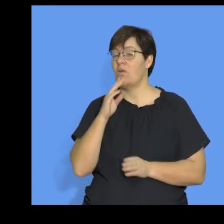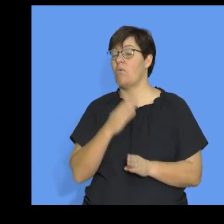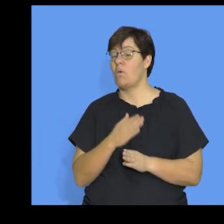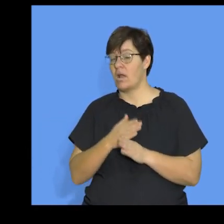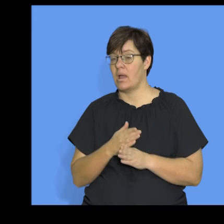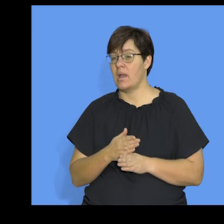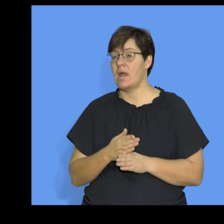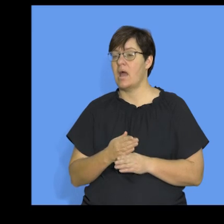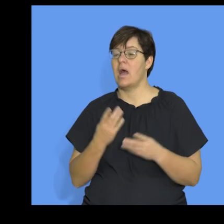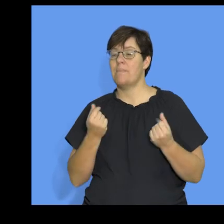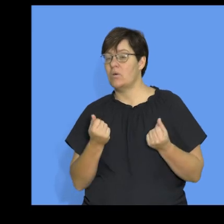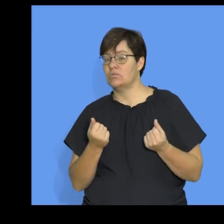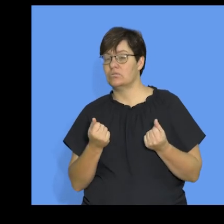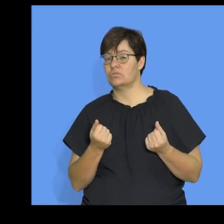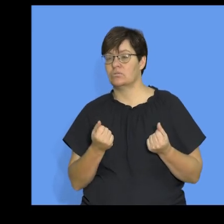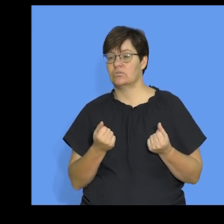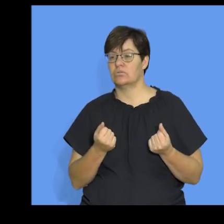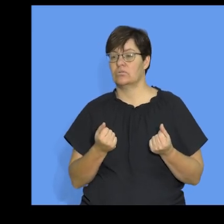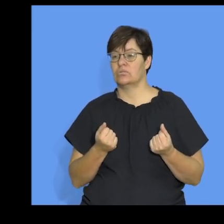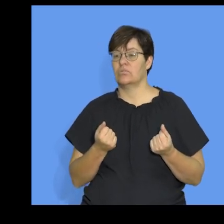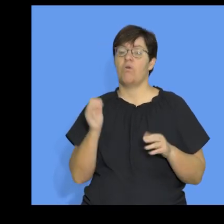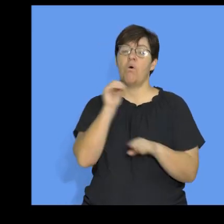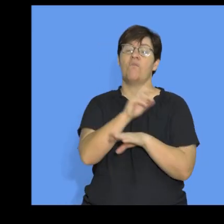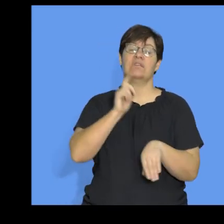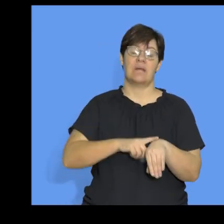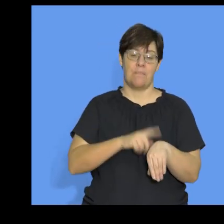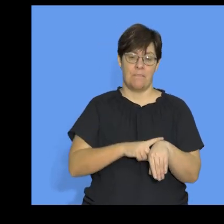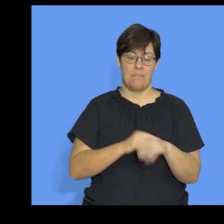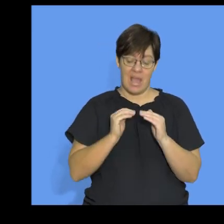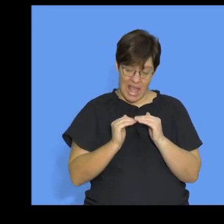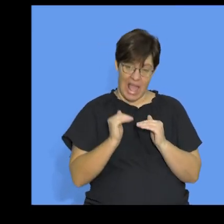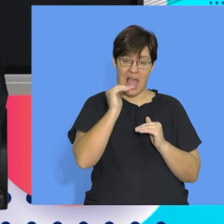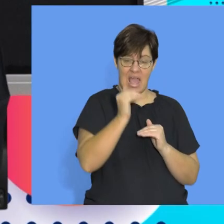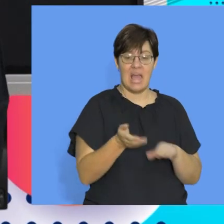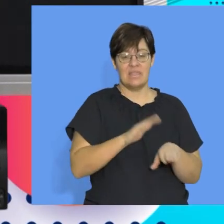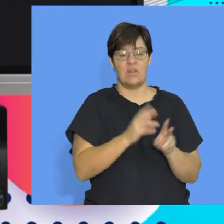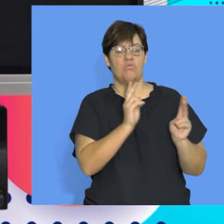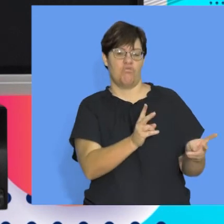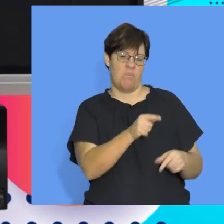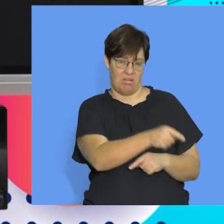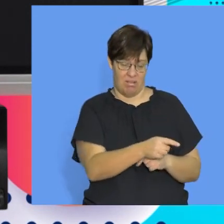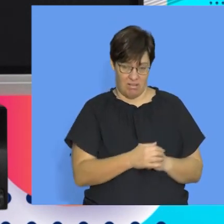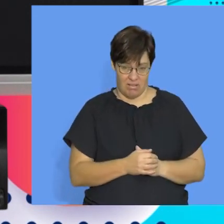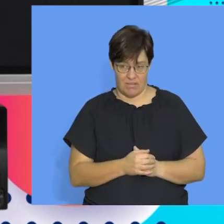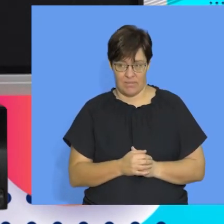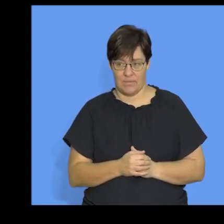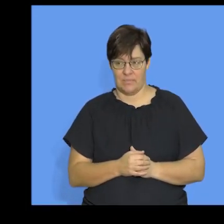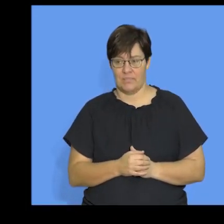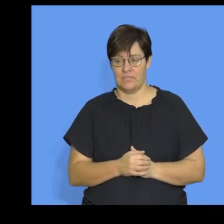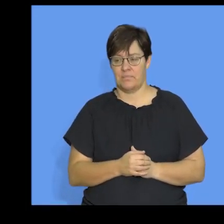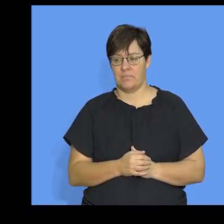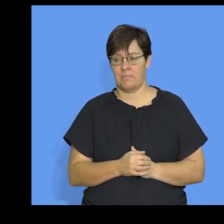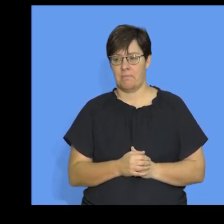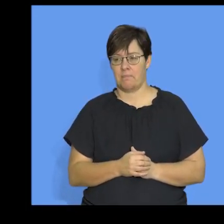figure. Obviously your overtime rate is higher than your normal rate. Okay? So that